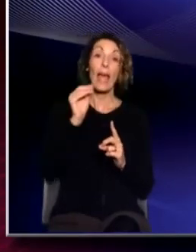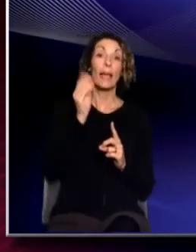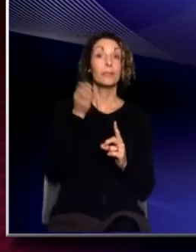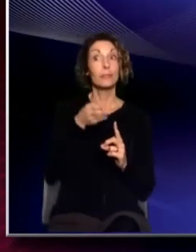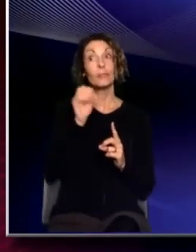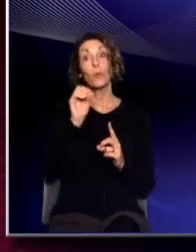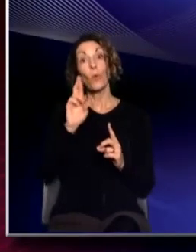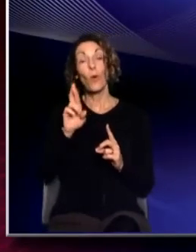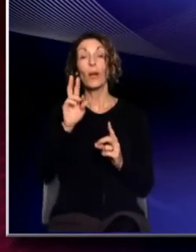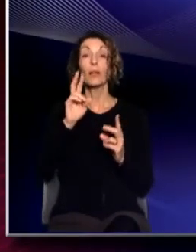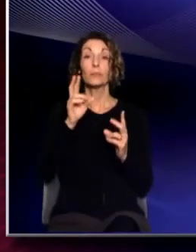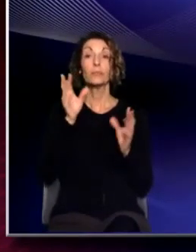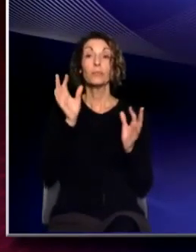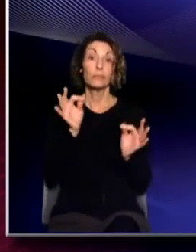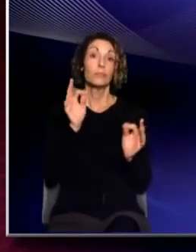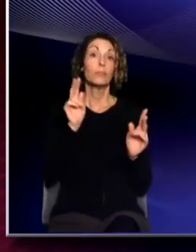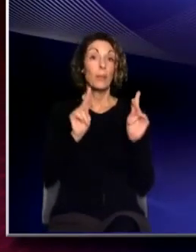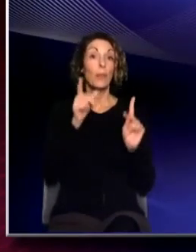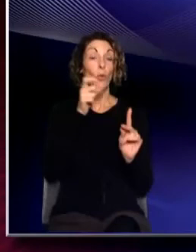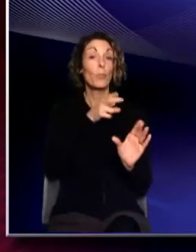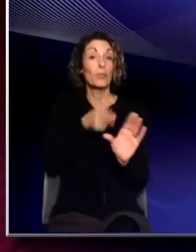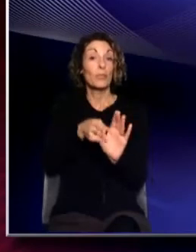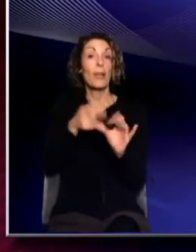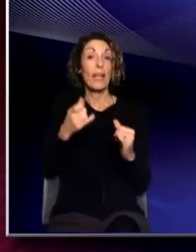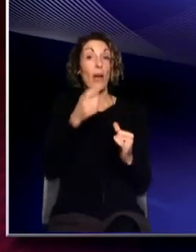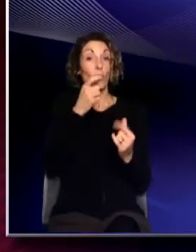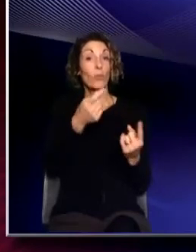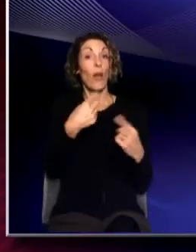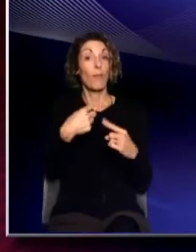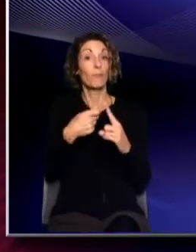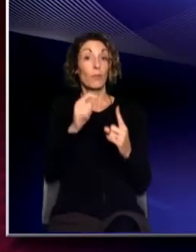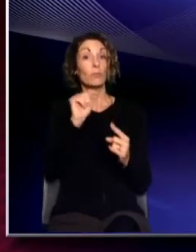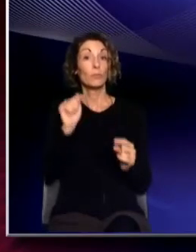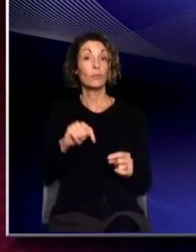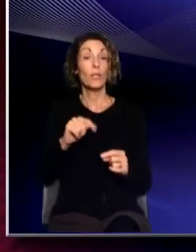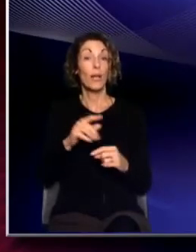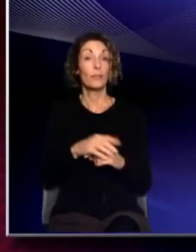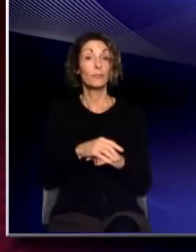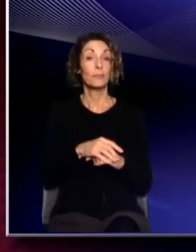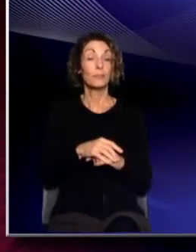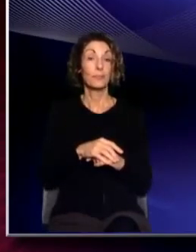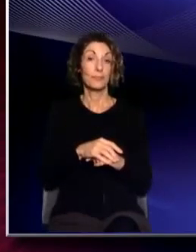certainly folks that participate now that come up from Tucson.